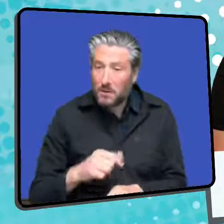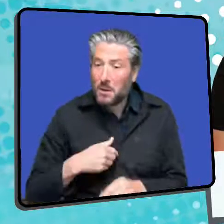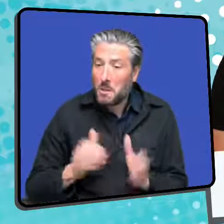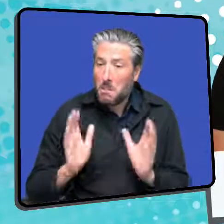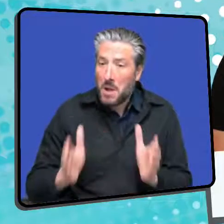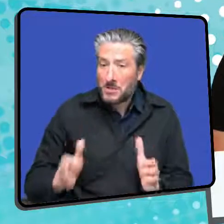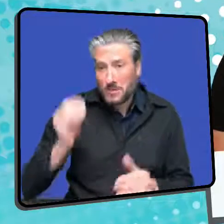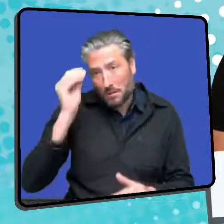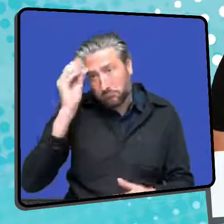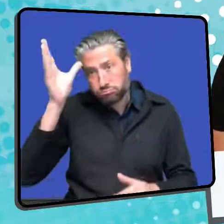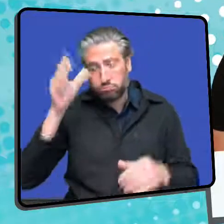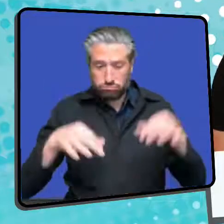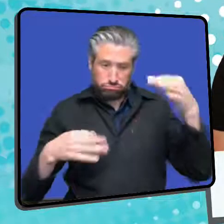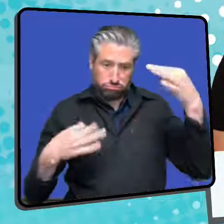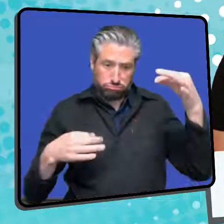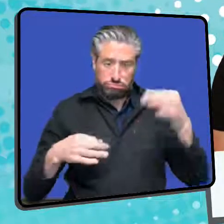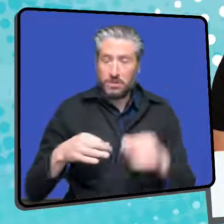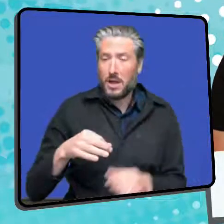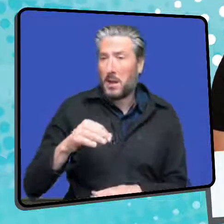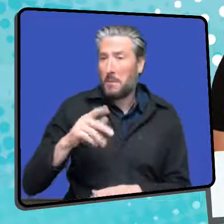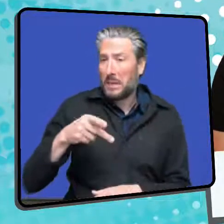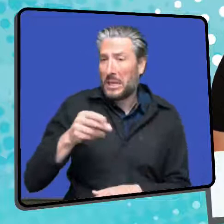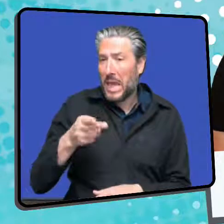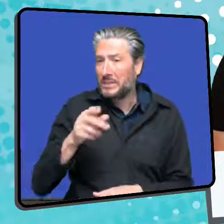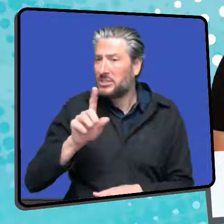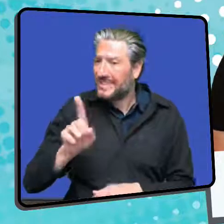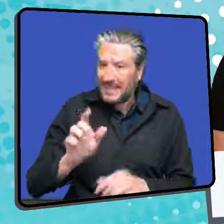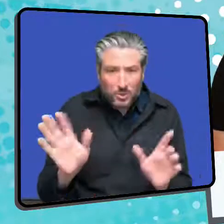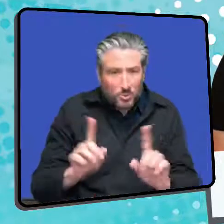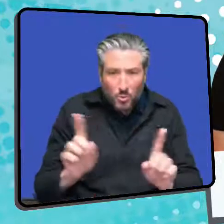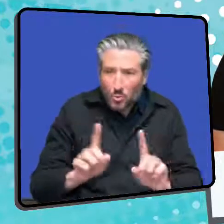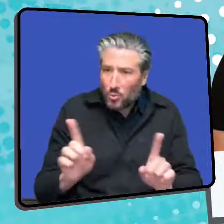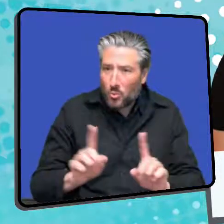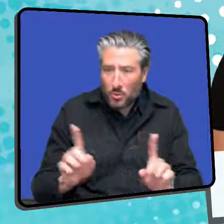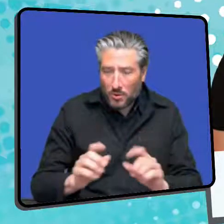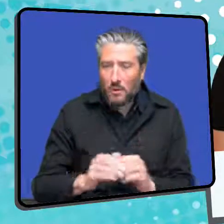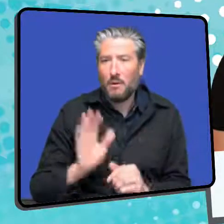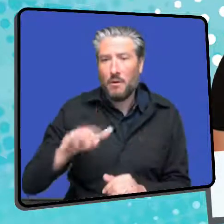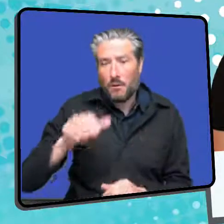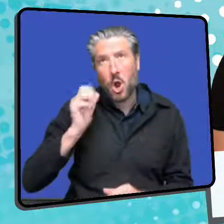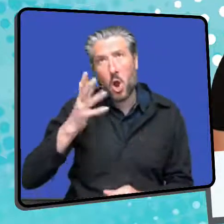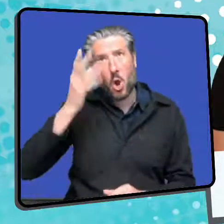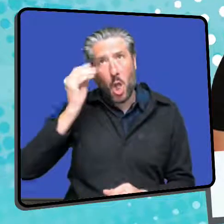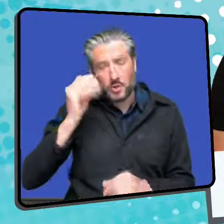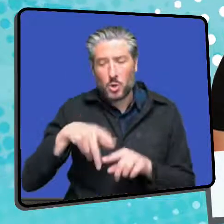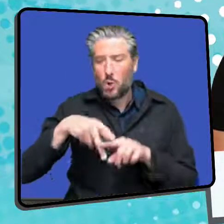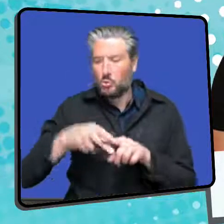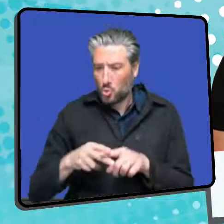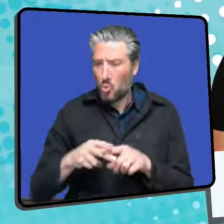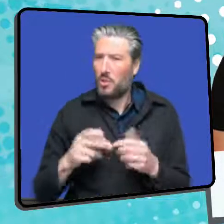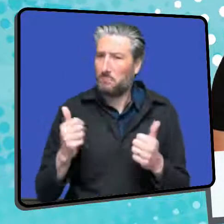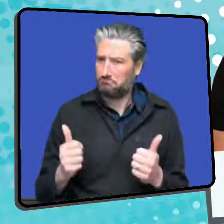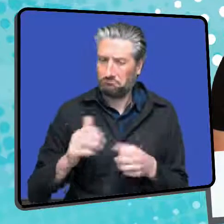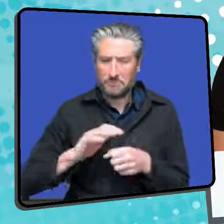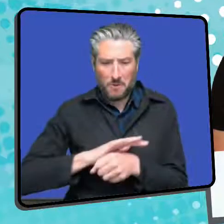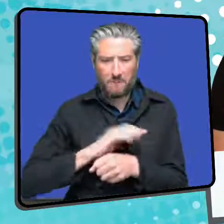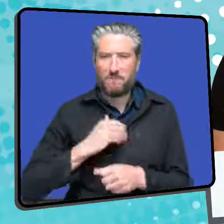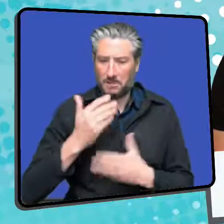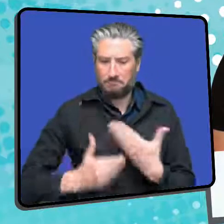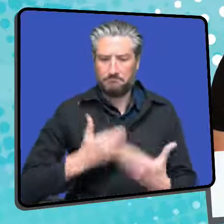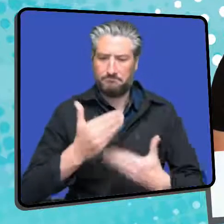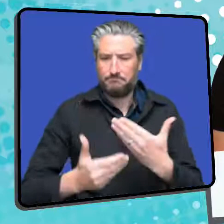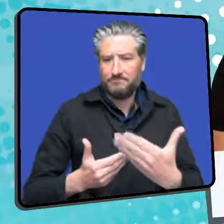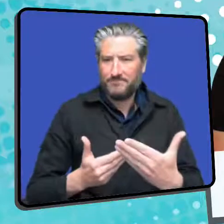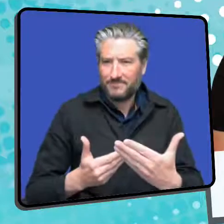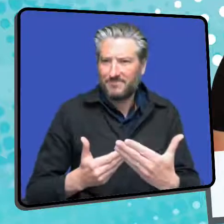of really complex stuff. You just need to learn the tools and be able to apply those tools with confidence and knowing what those tools are there for.